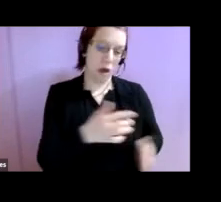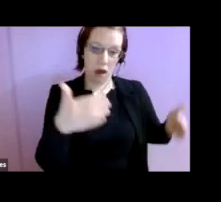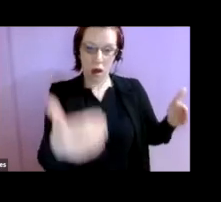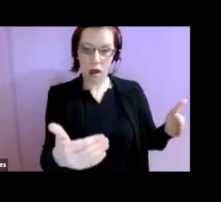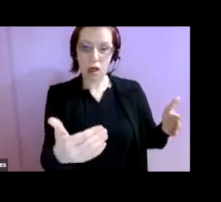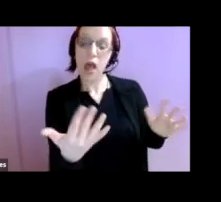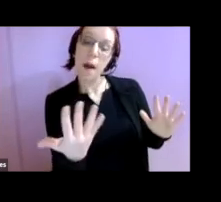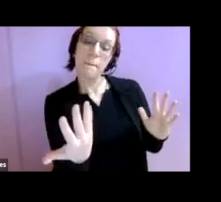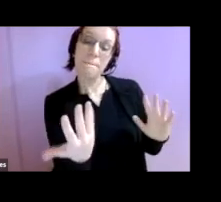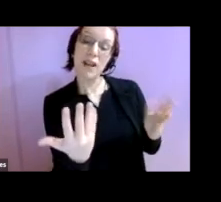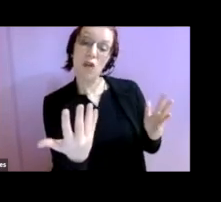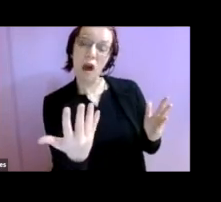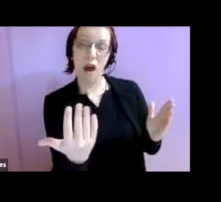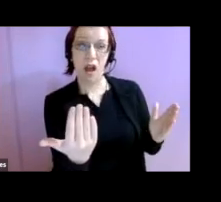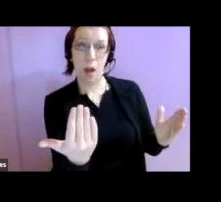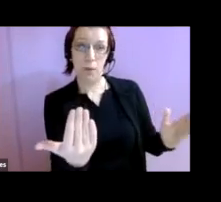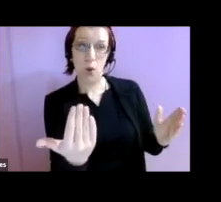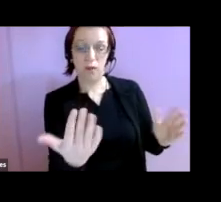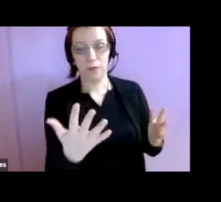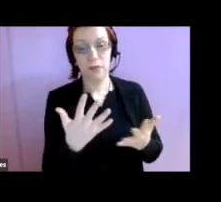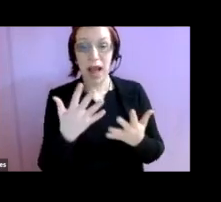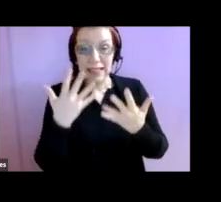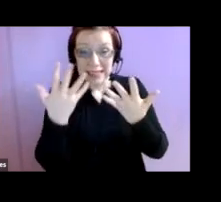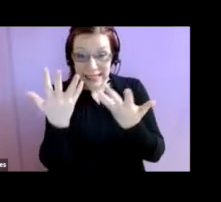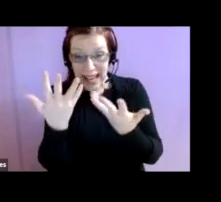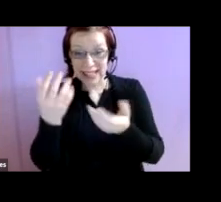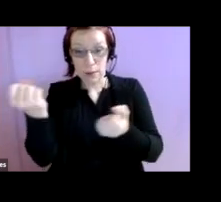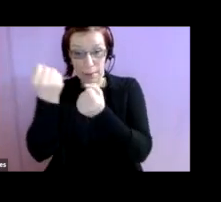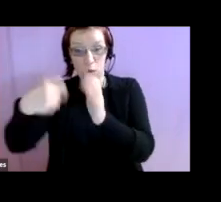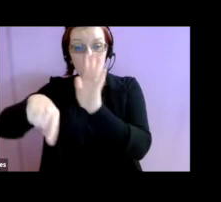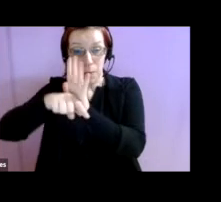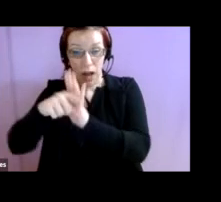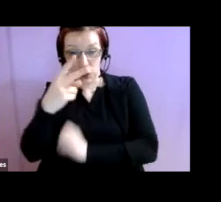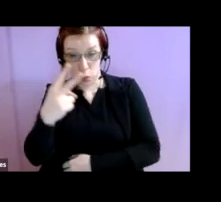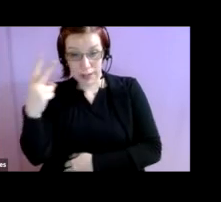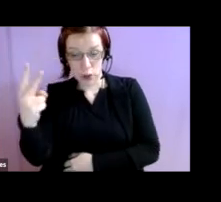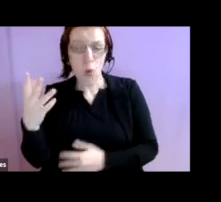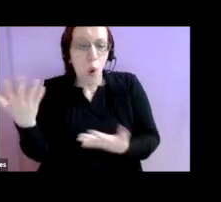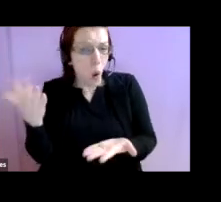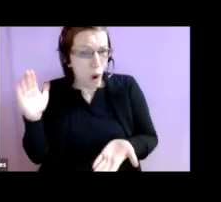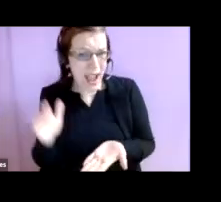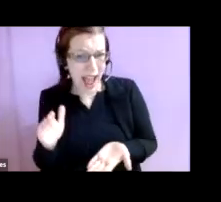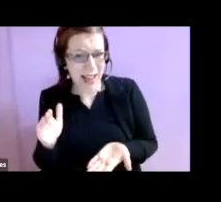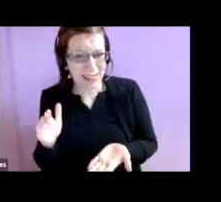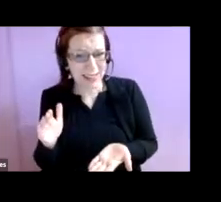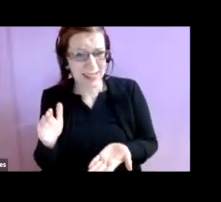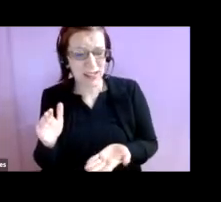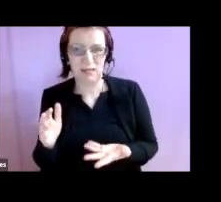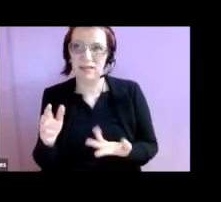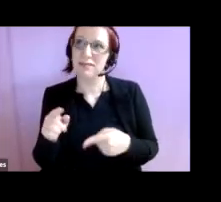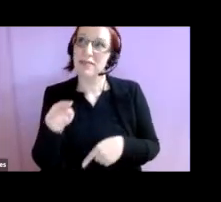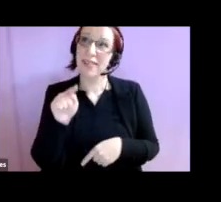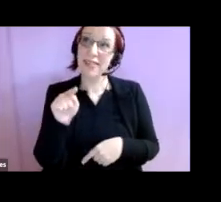would only be moving 10 to the minus 22 meters or less. What size is that? That's